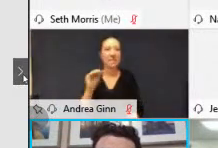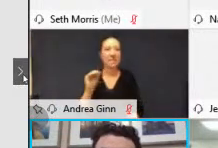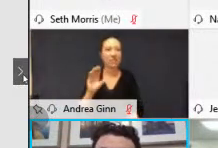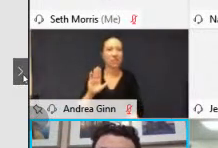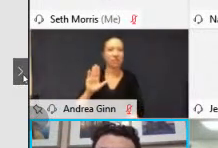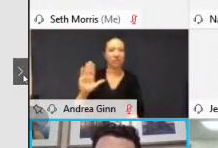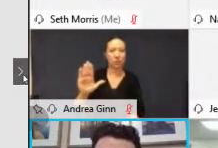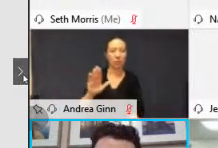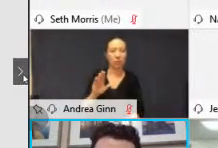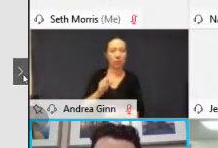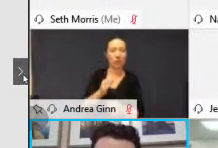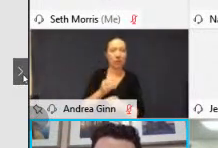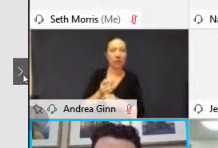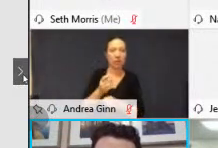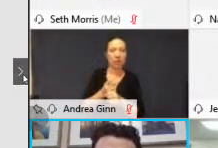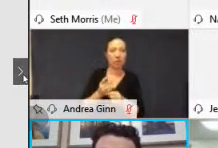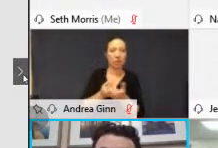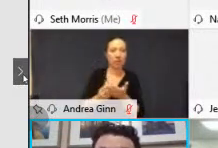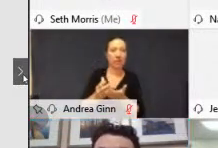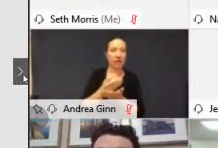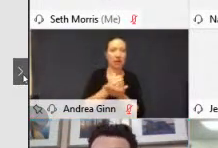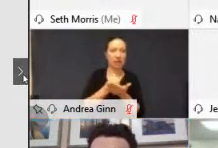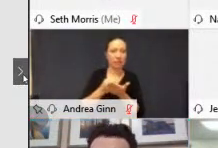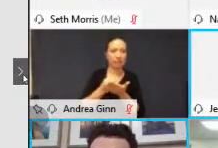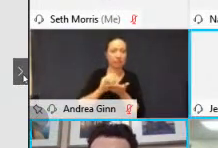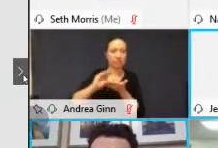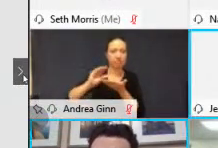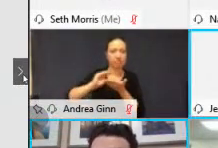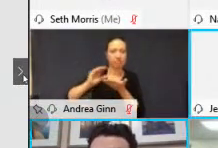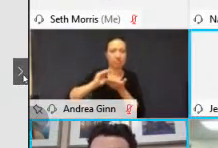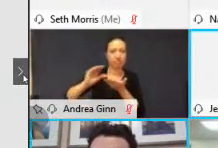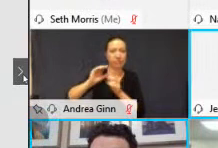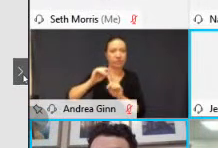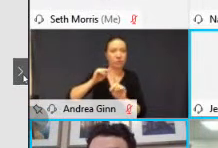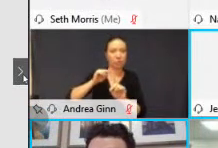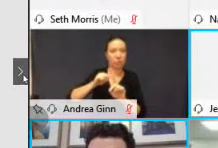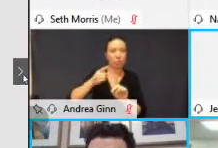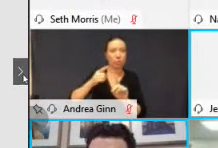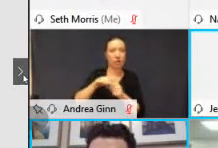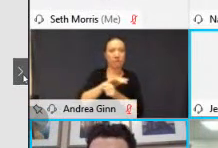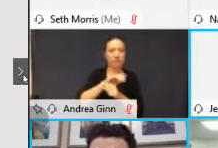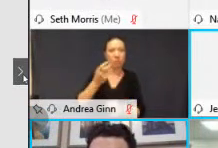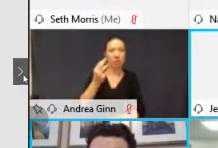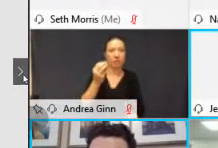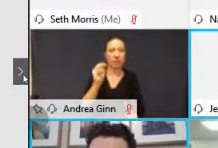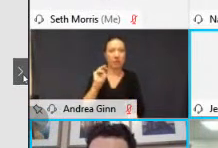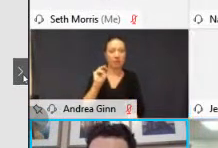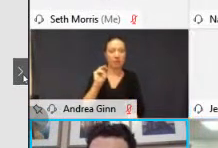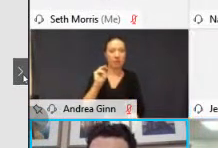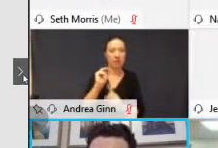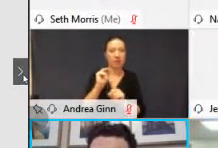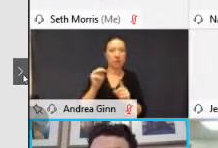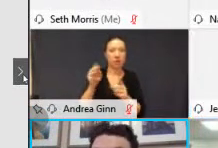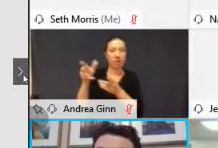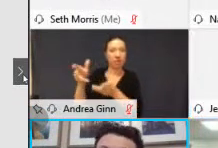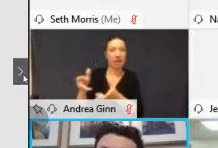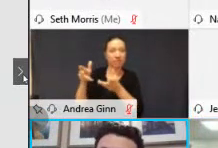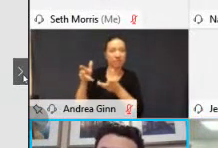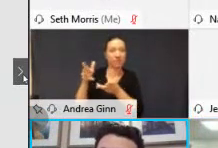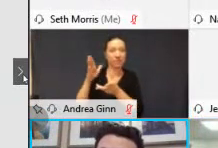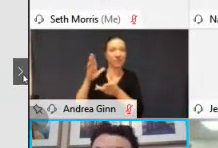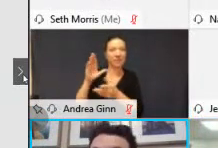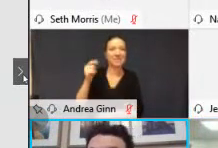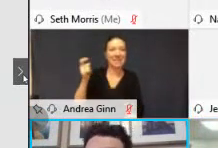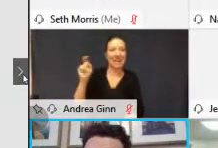income towards premiums, and then the tax credits will cover the rest and make up the difference between what